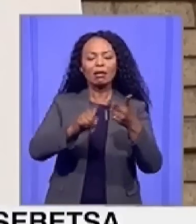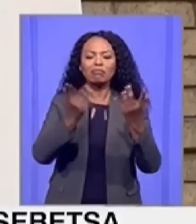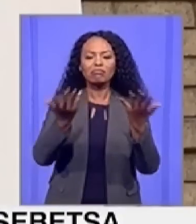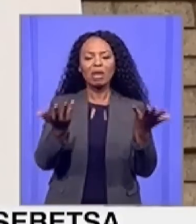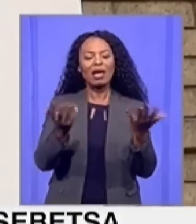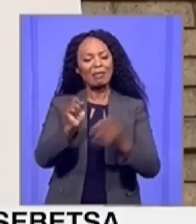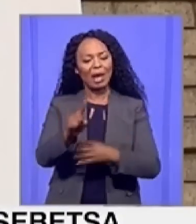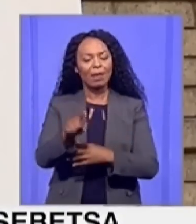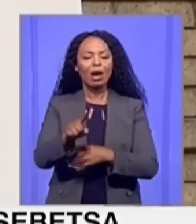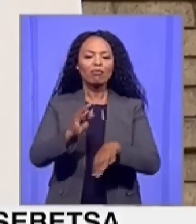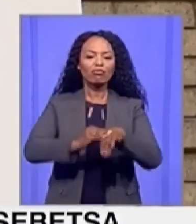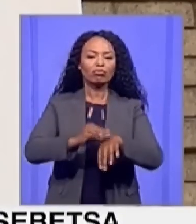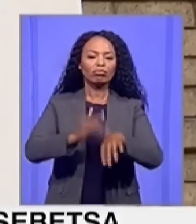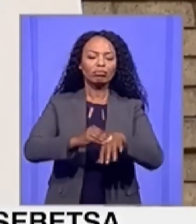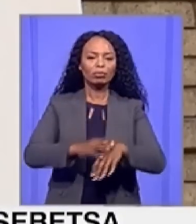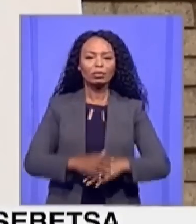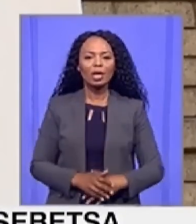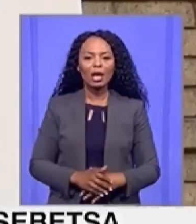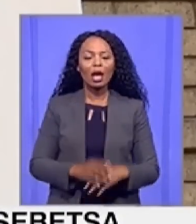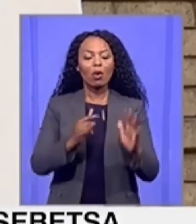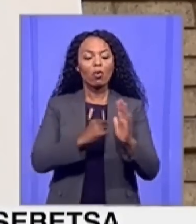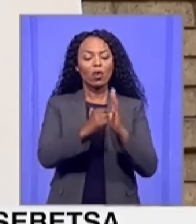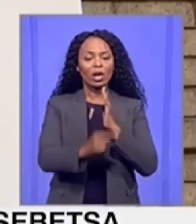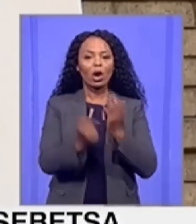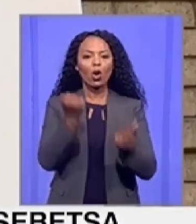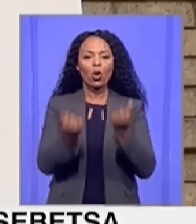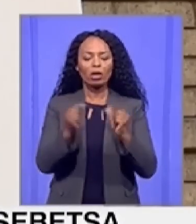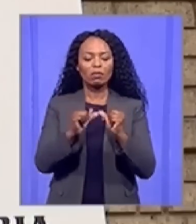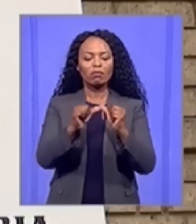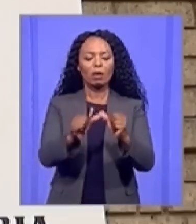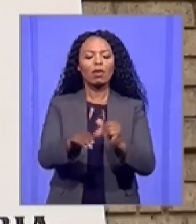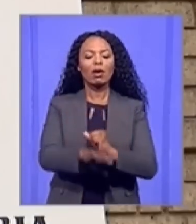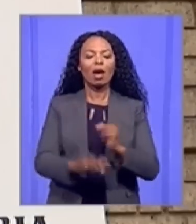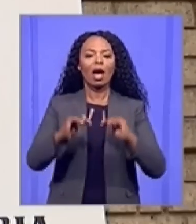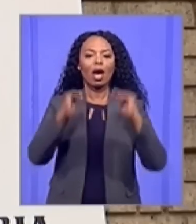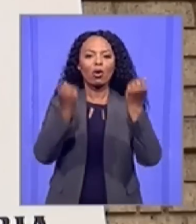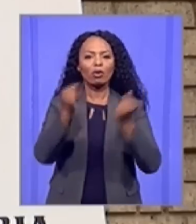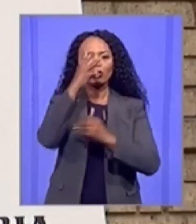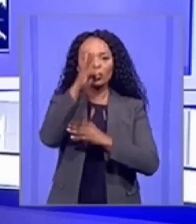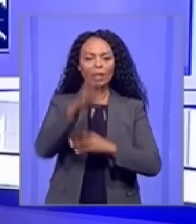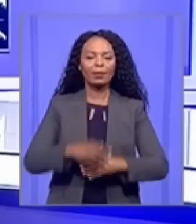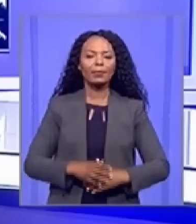Nyewe ena e tla tswela pele beke kaofela lekgotleng le phameng la Pretoria.